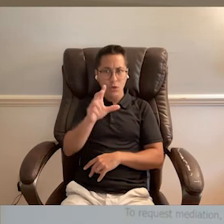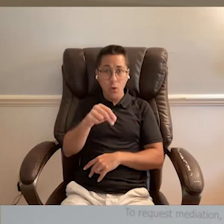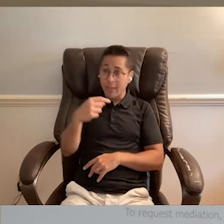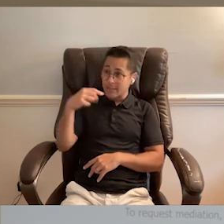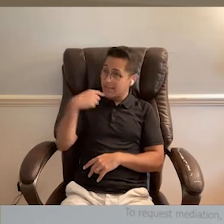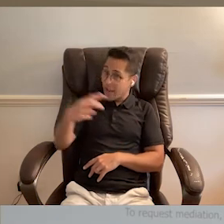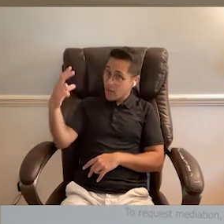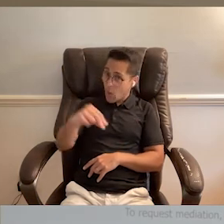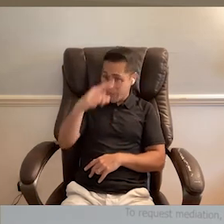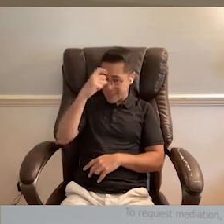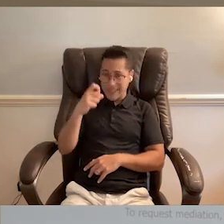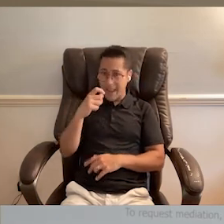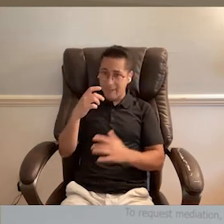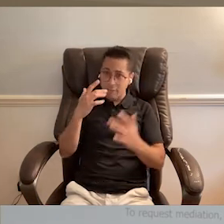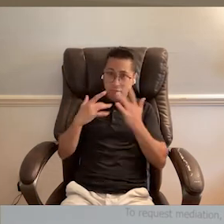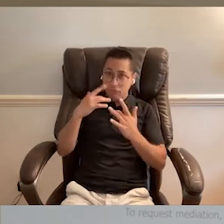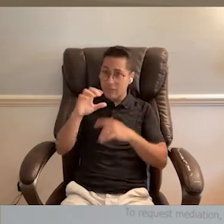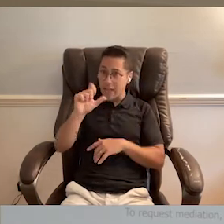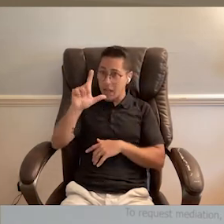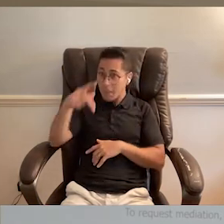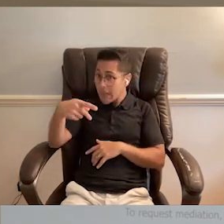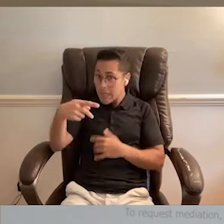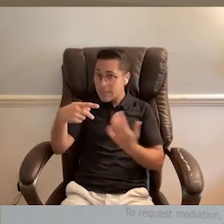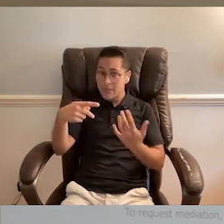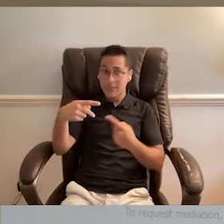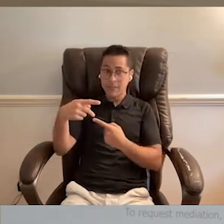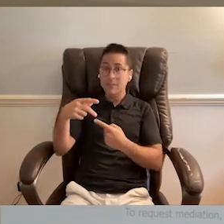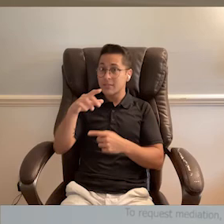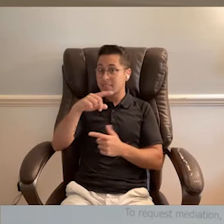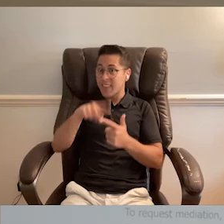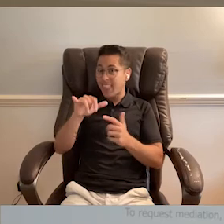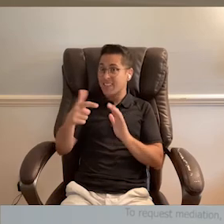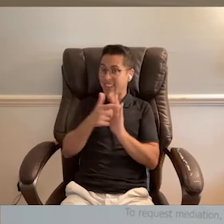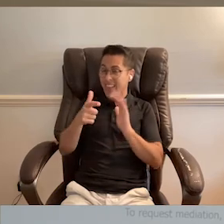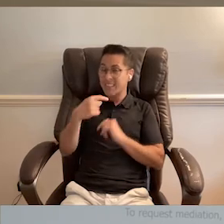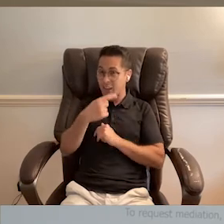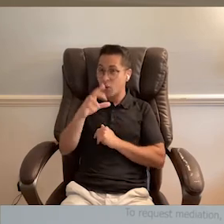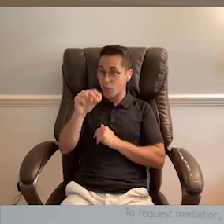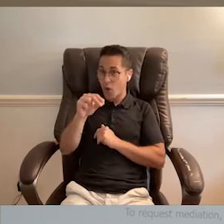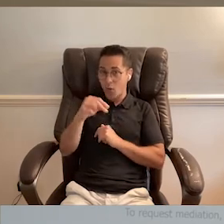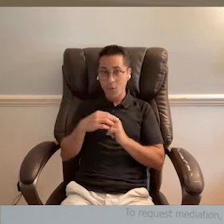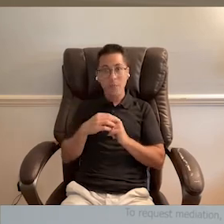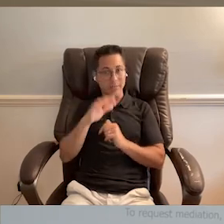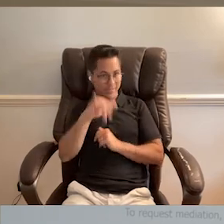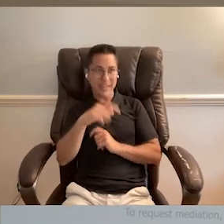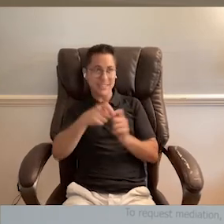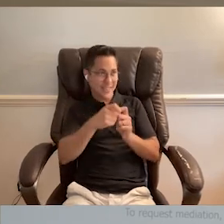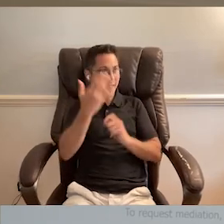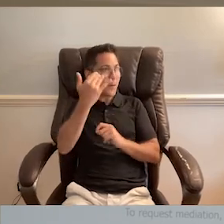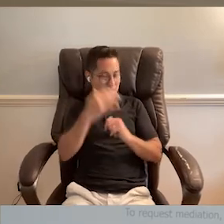of SLPs? Okay, because then it's illegal to tell you no for that reason. That would be why. Okay, but